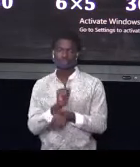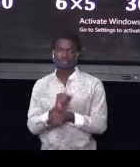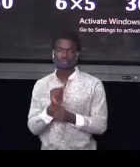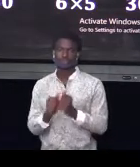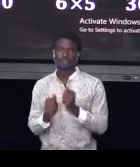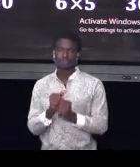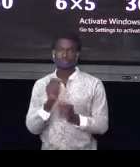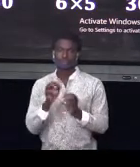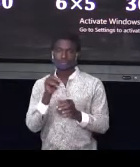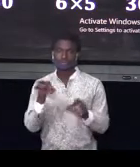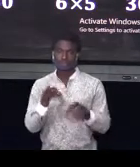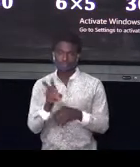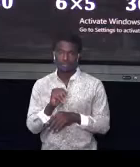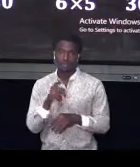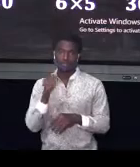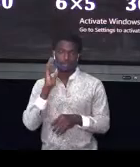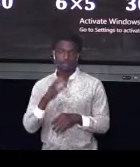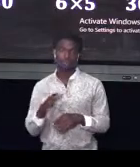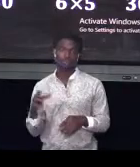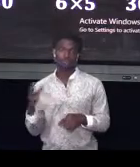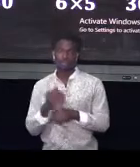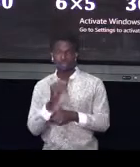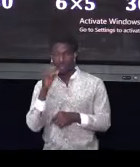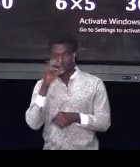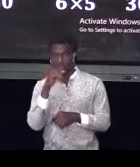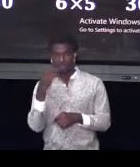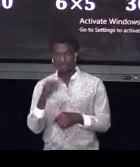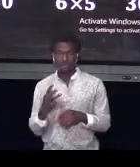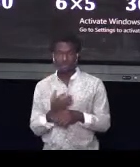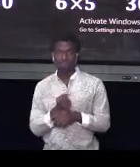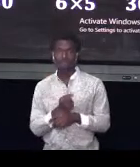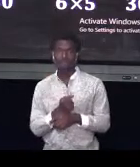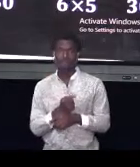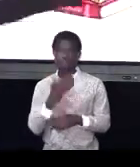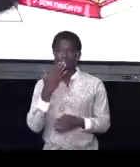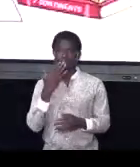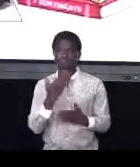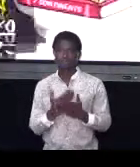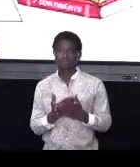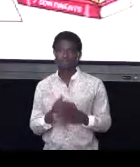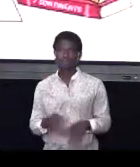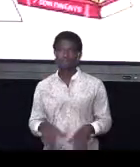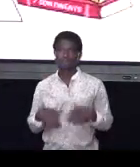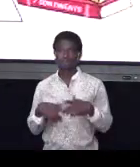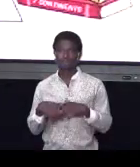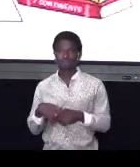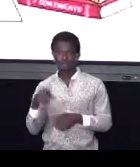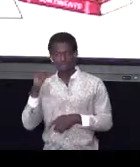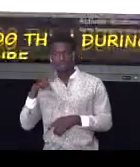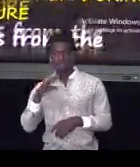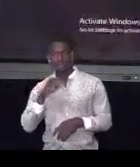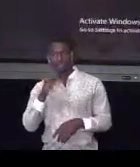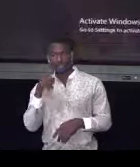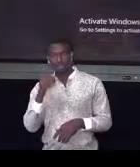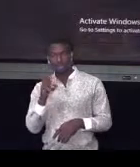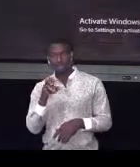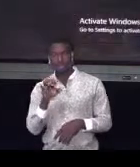homework, and which, if you do them, you get a chance of winning packs of Good Life Magic Juice. You have to